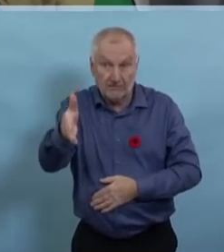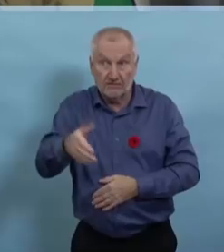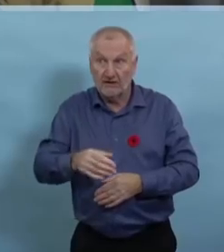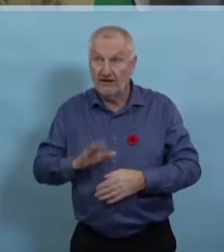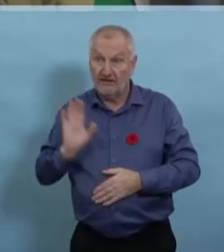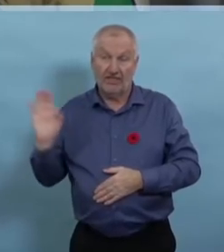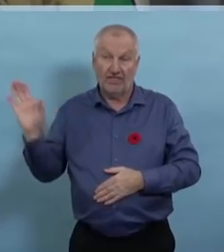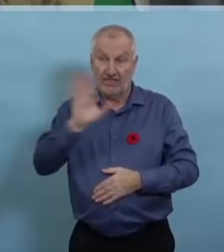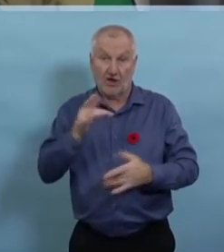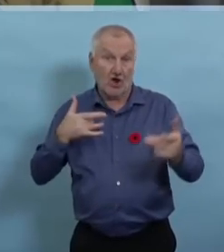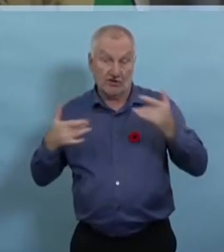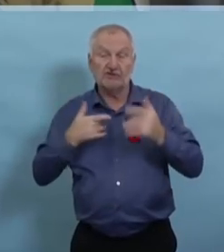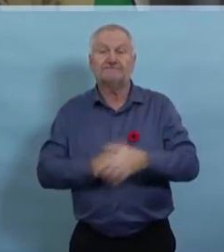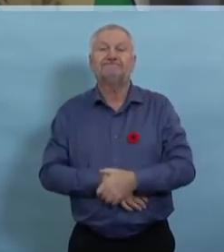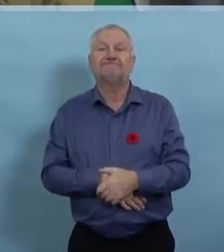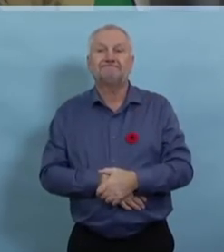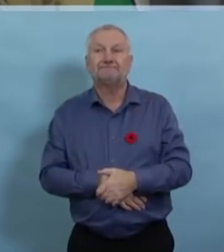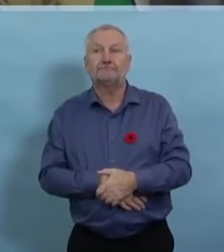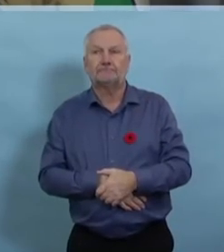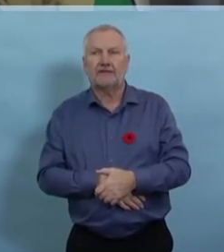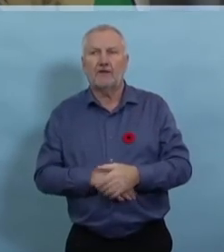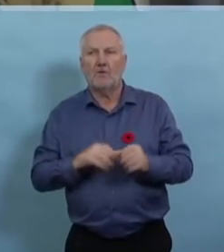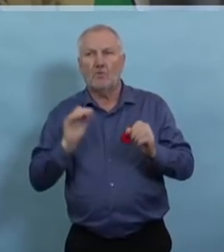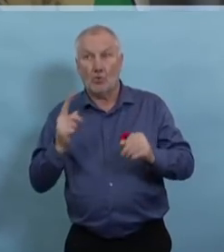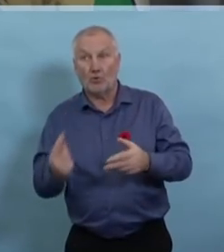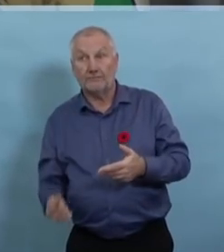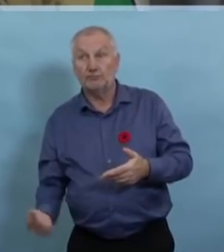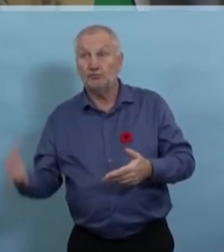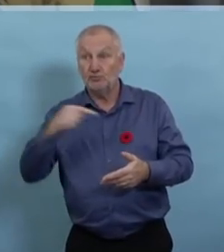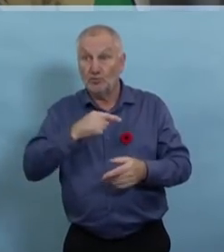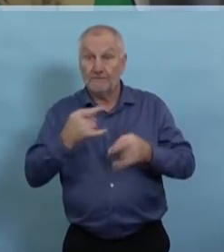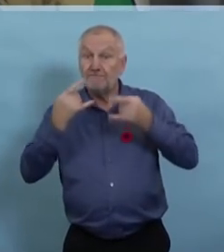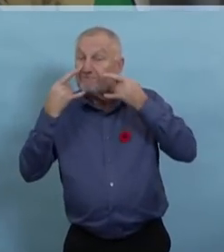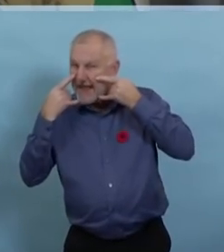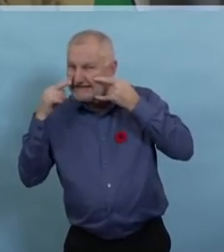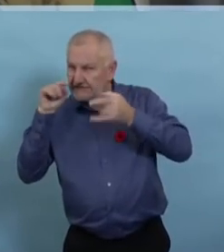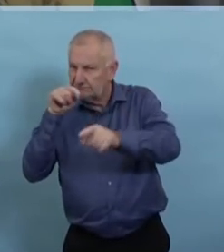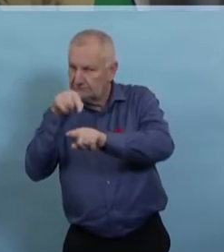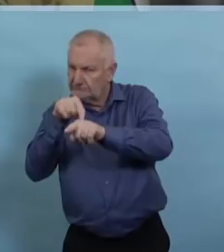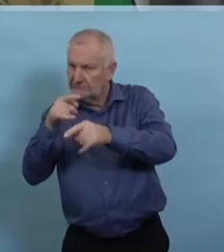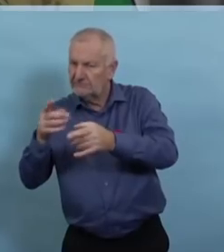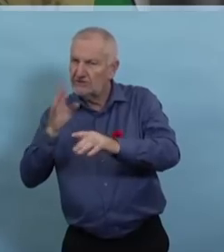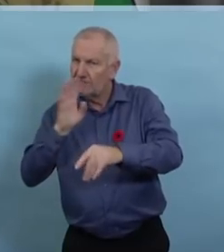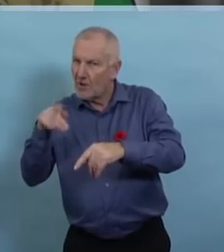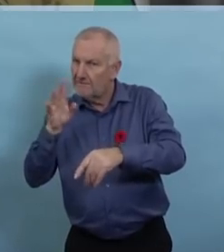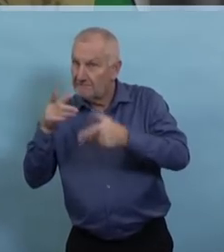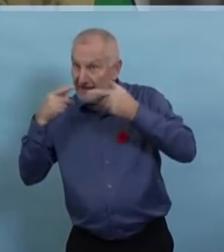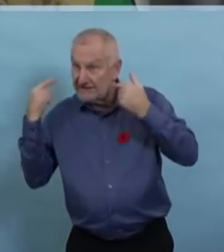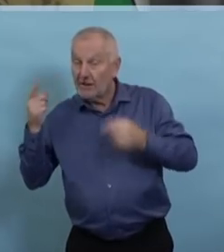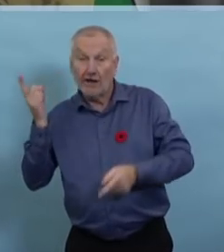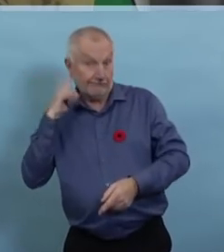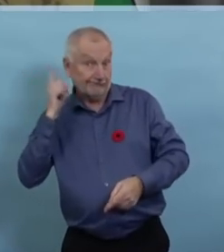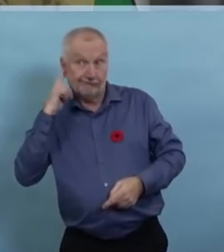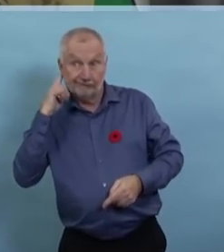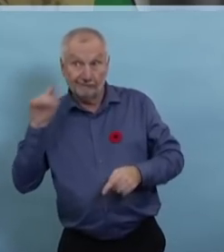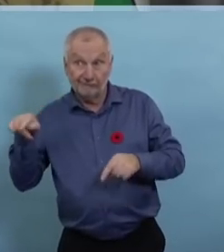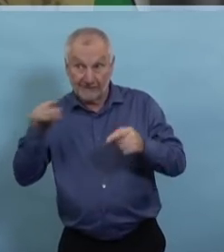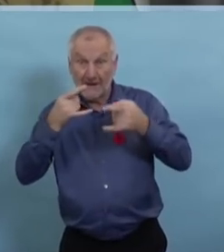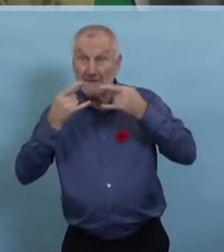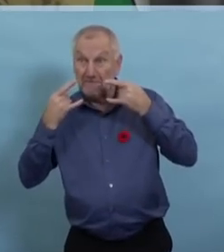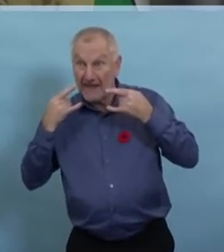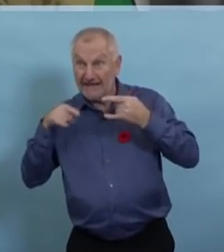Okay, and going back to the masks, I mean, we've heard that some of these masks in question could be around 10 years